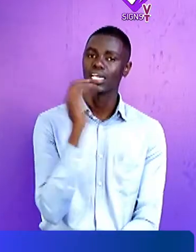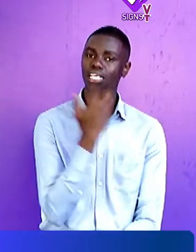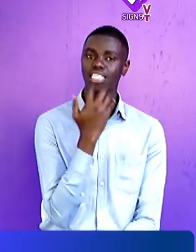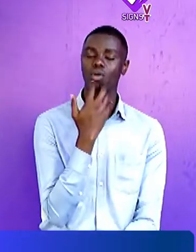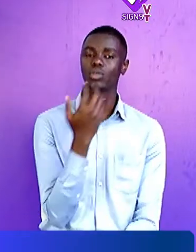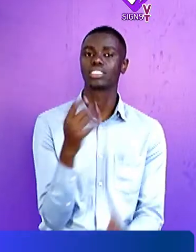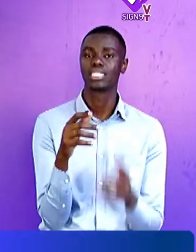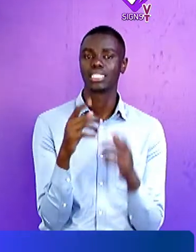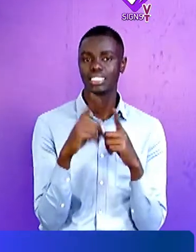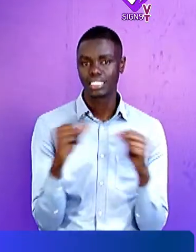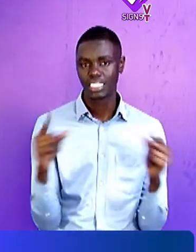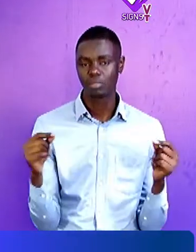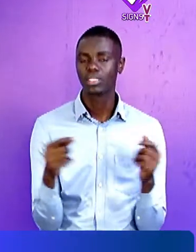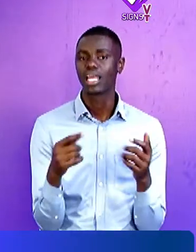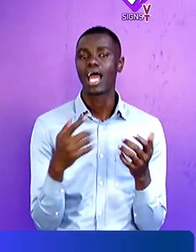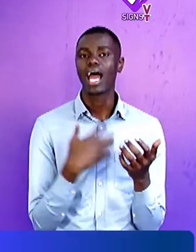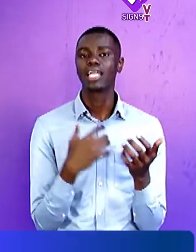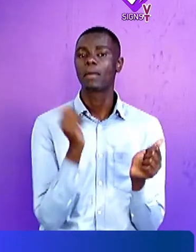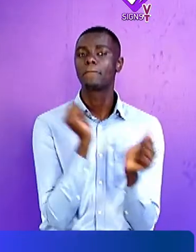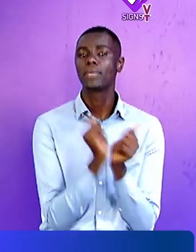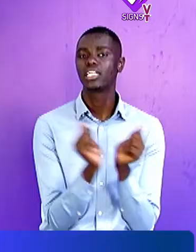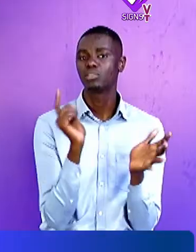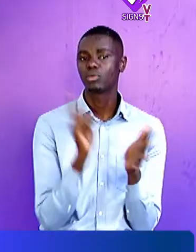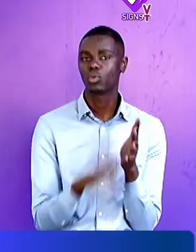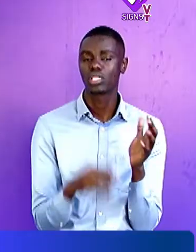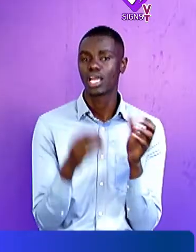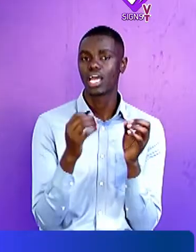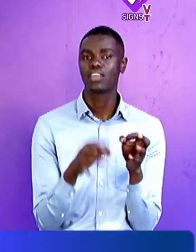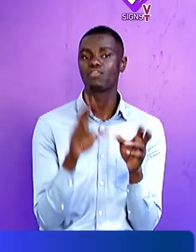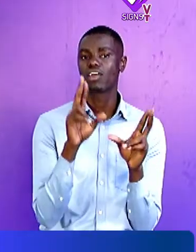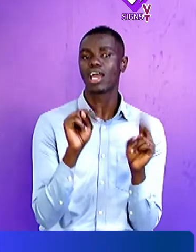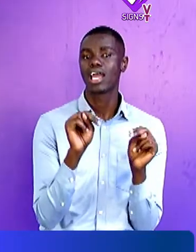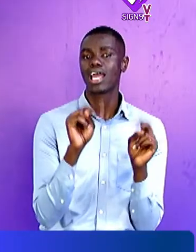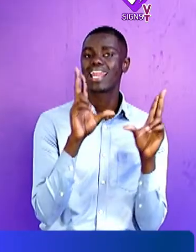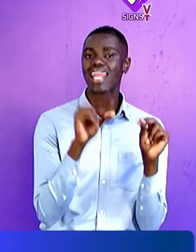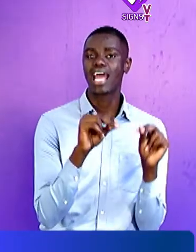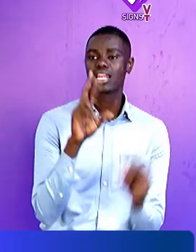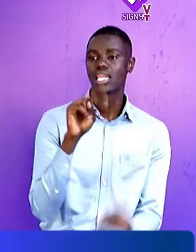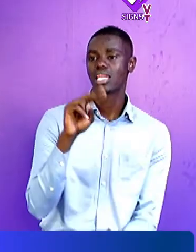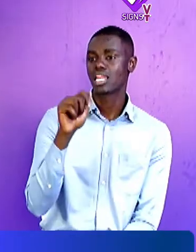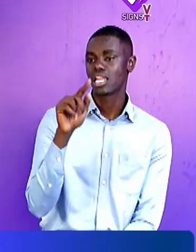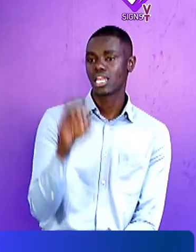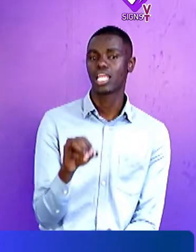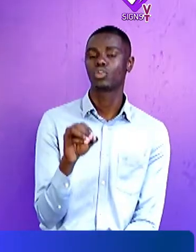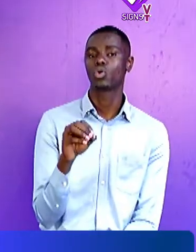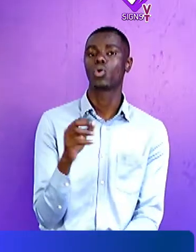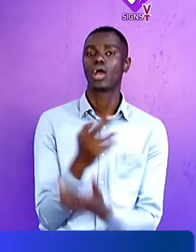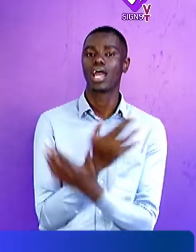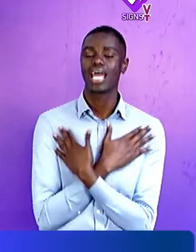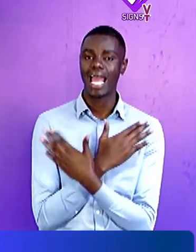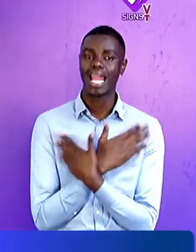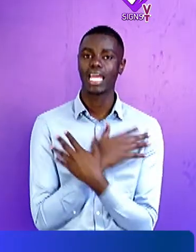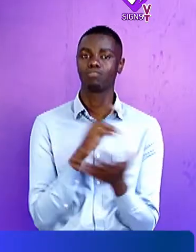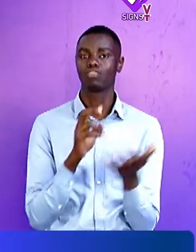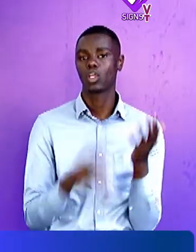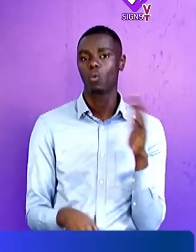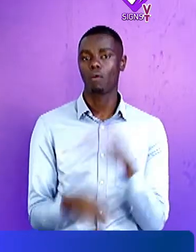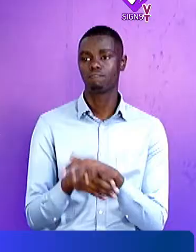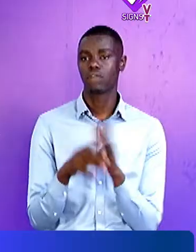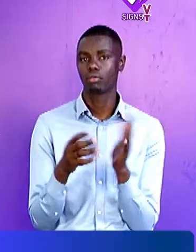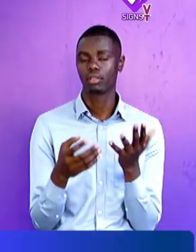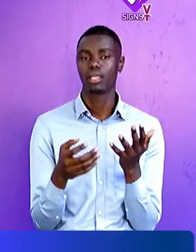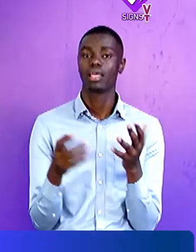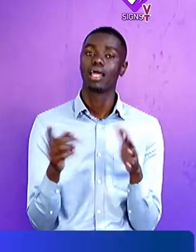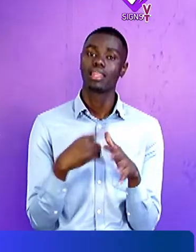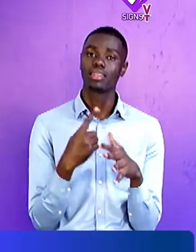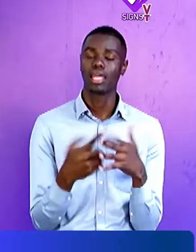if that non-NATO allyship is stripped off of Kenya? And of course, the response of the president, he decided